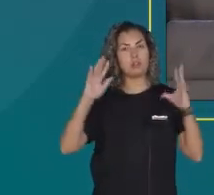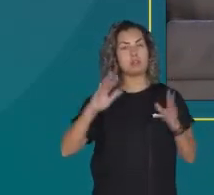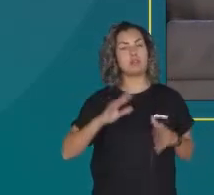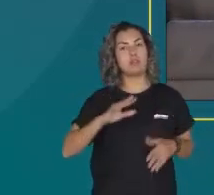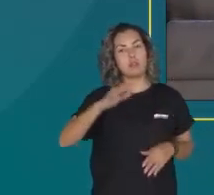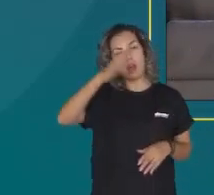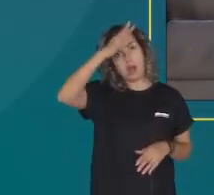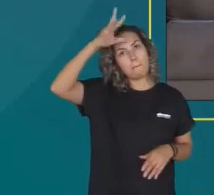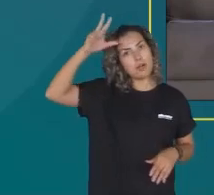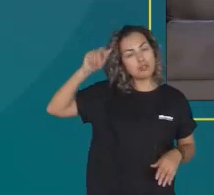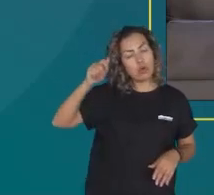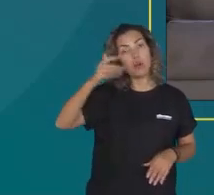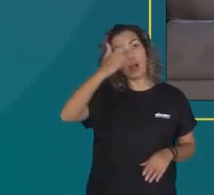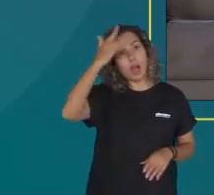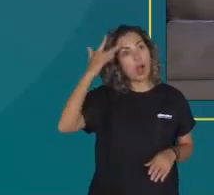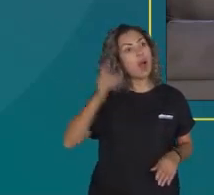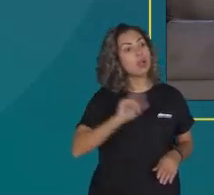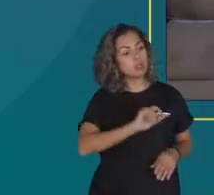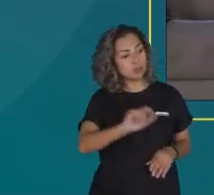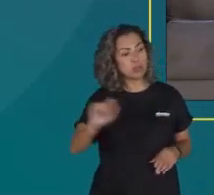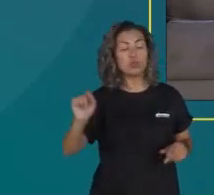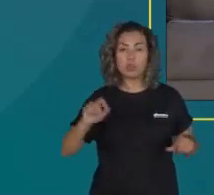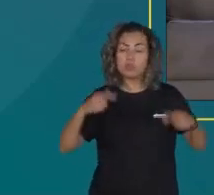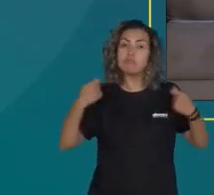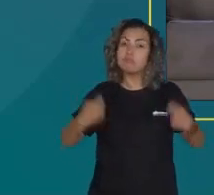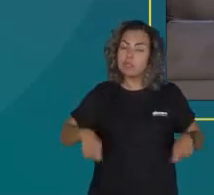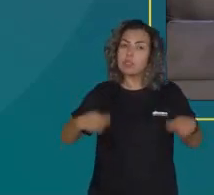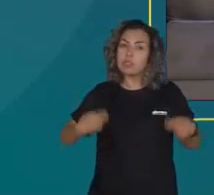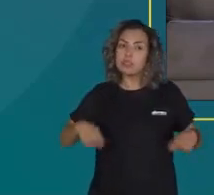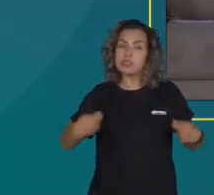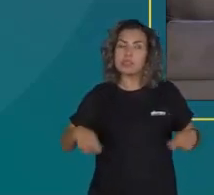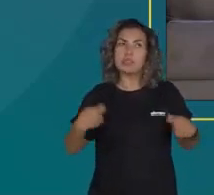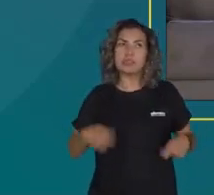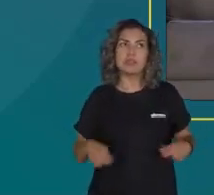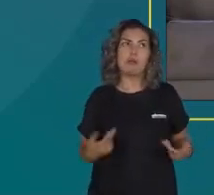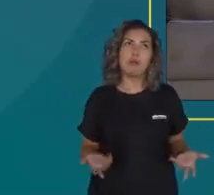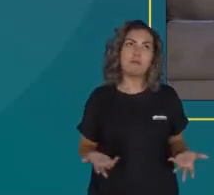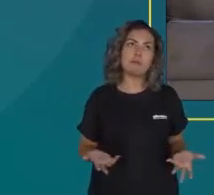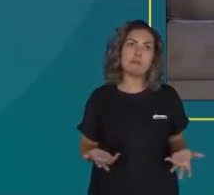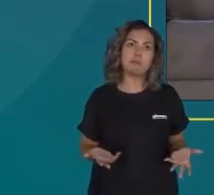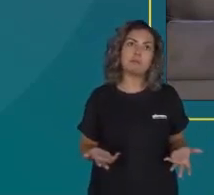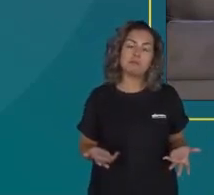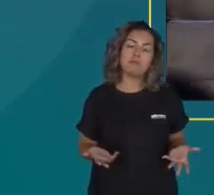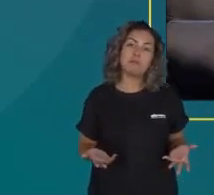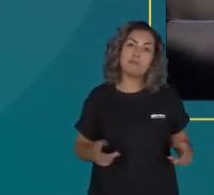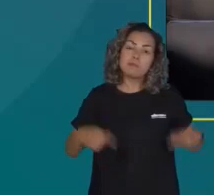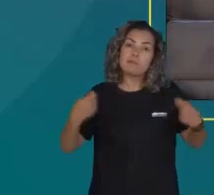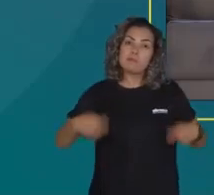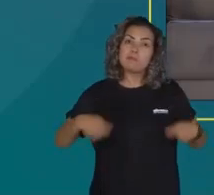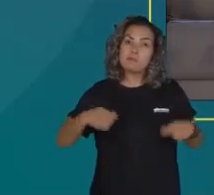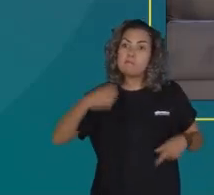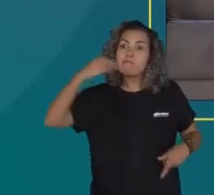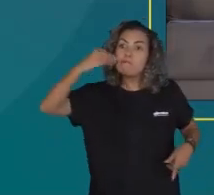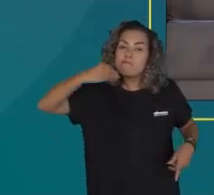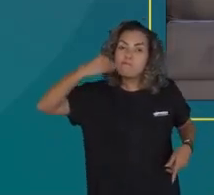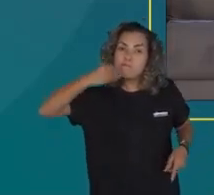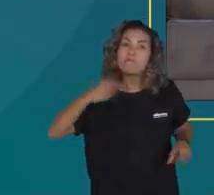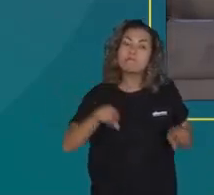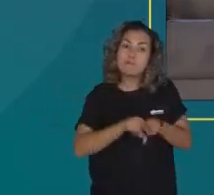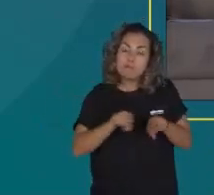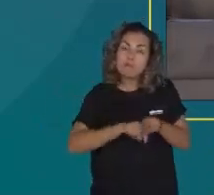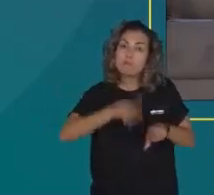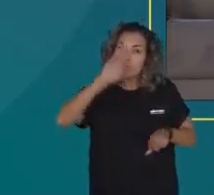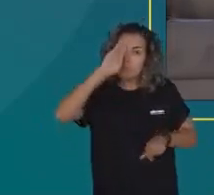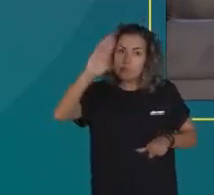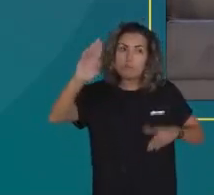their livelihood, and at the same time we have to protect the nature, you know. So I really appreciated how the city is dealing